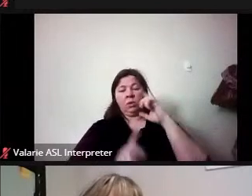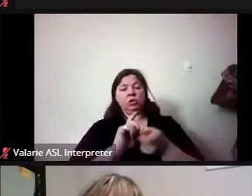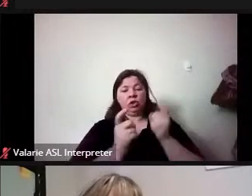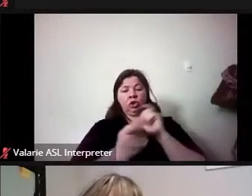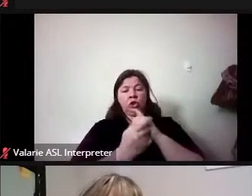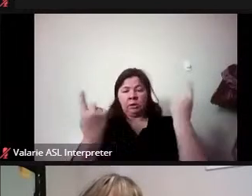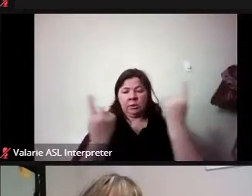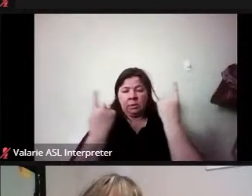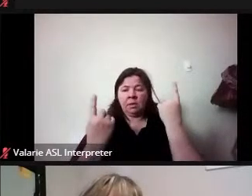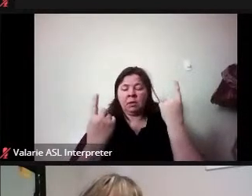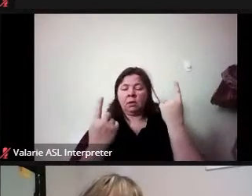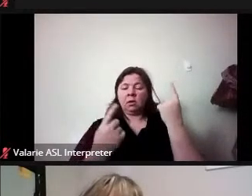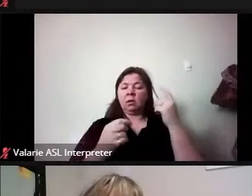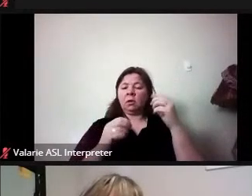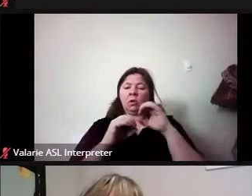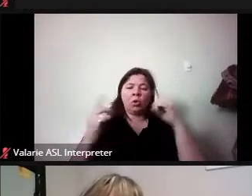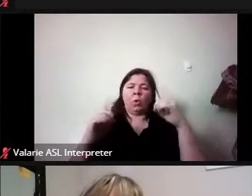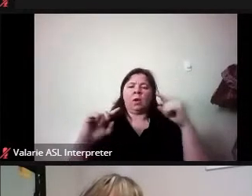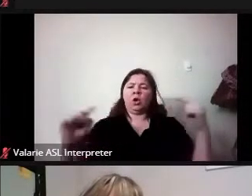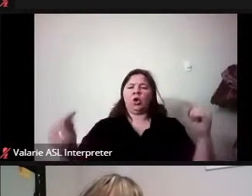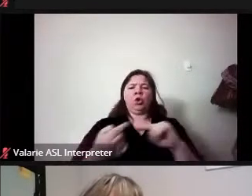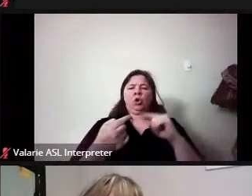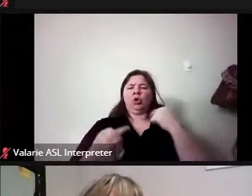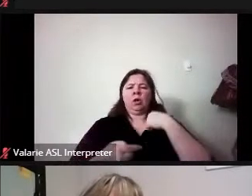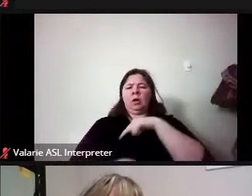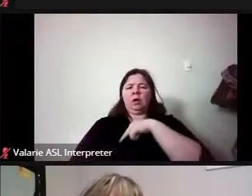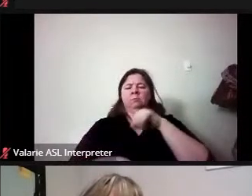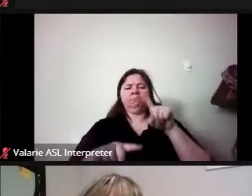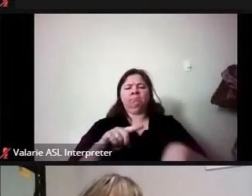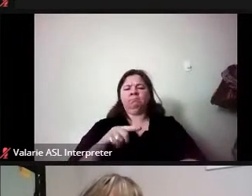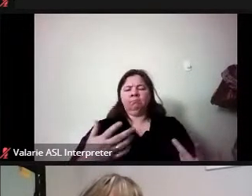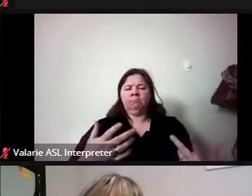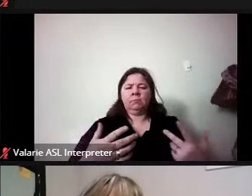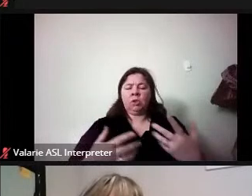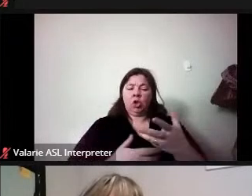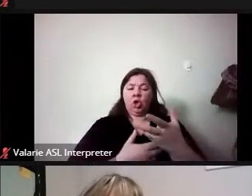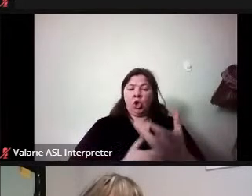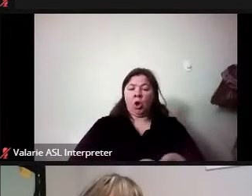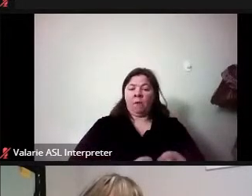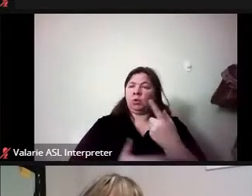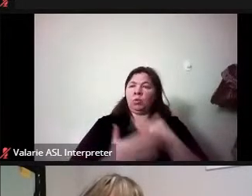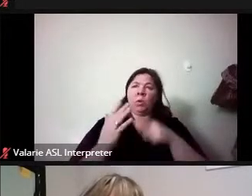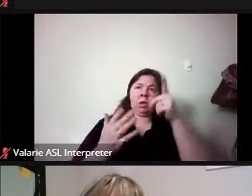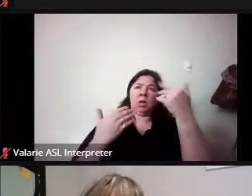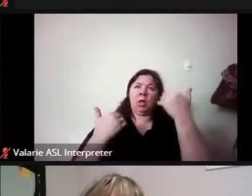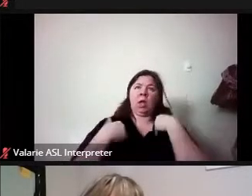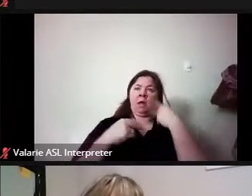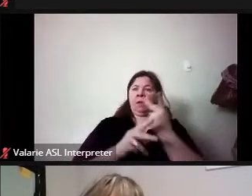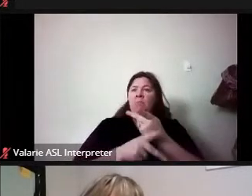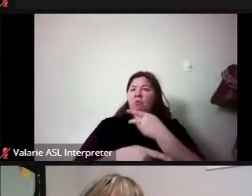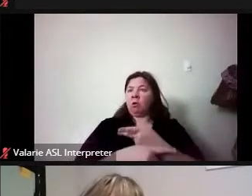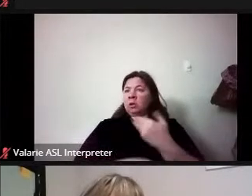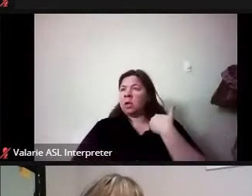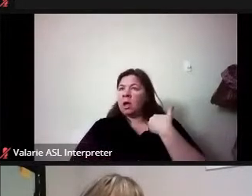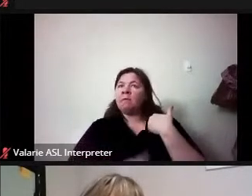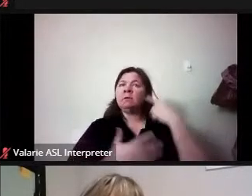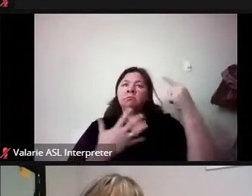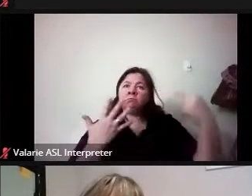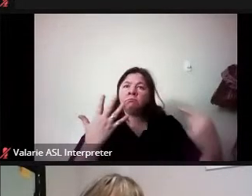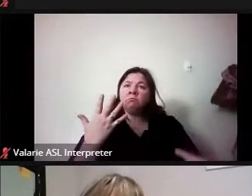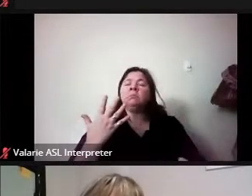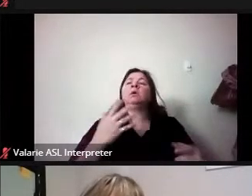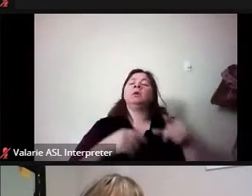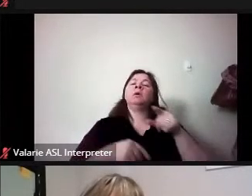then definitely nobody can harm us. Okay, so the confidence what he is having in products, what confidence he is